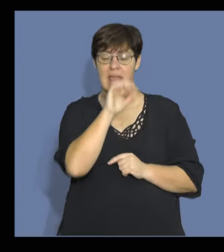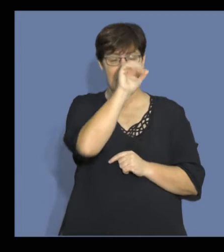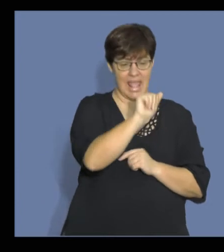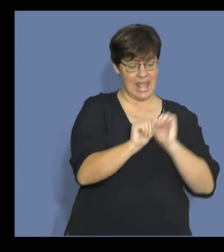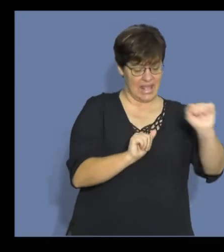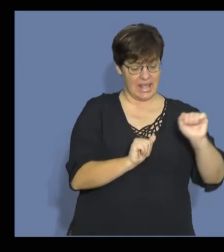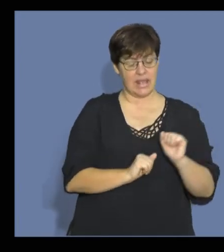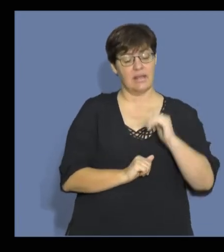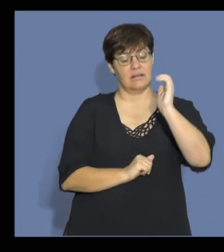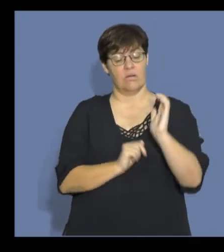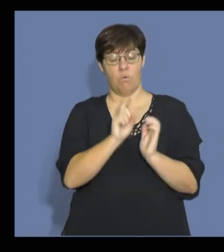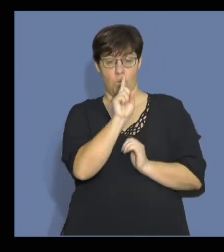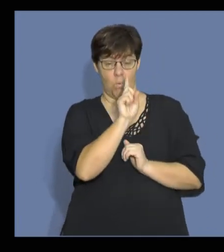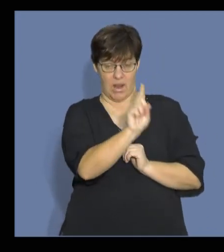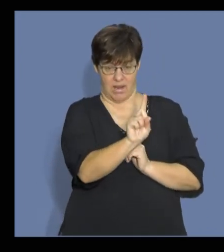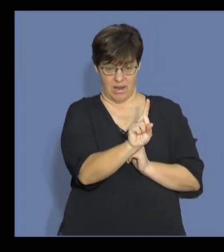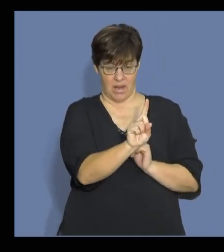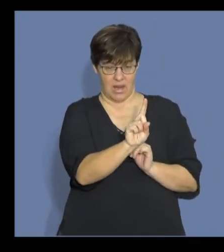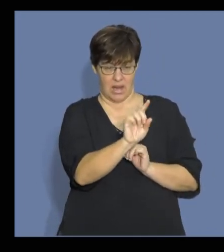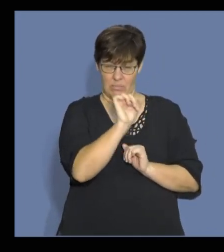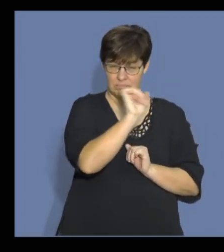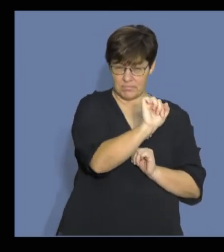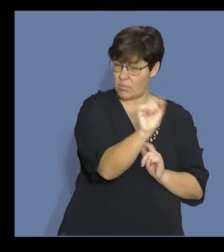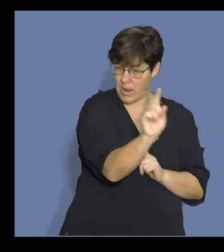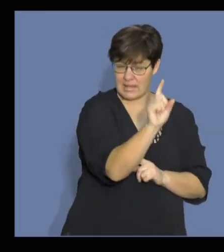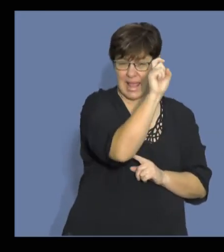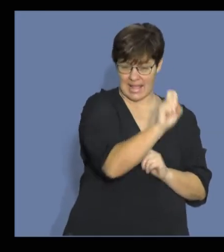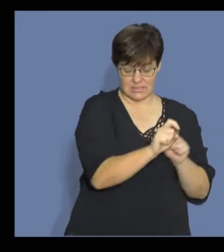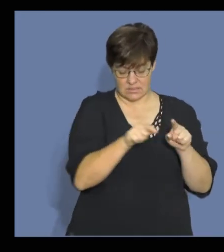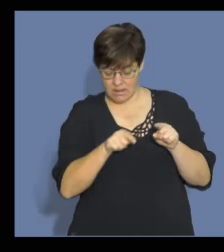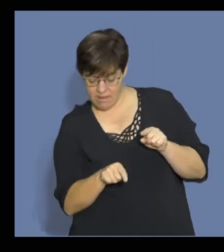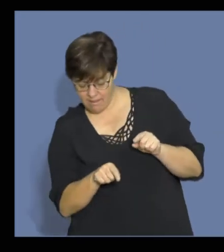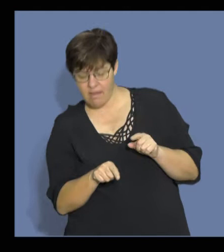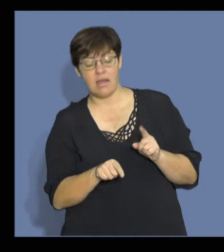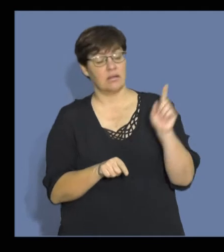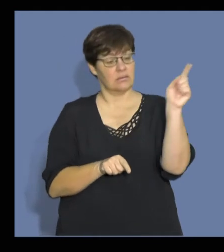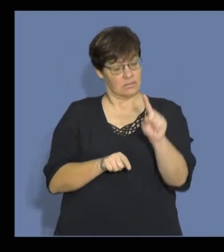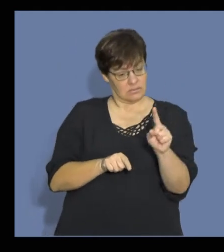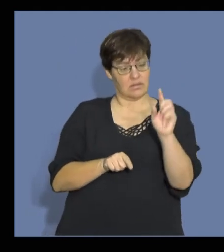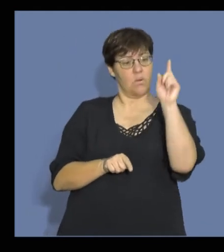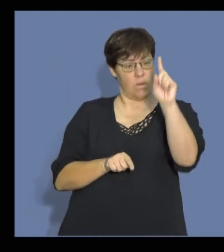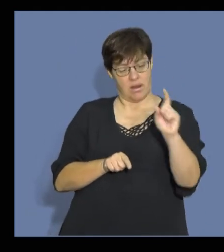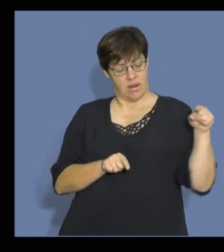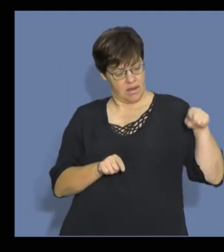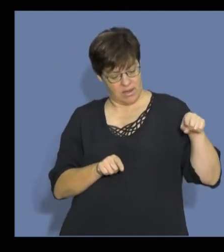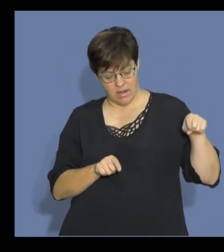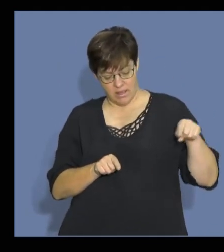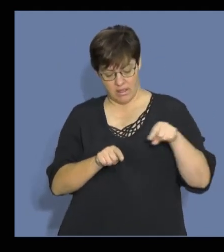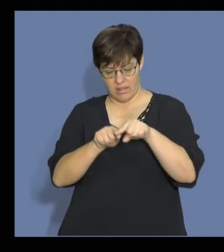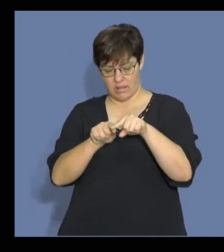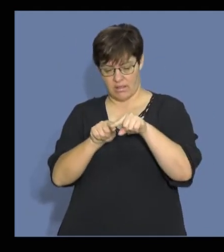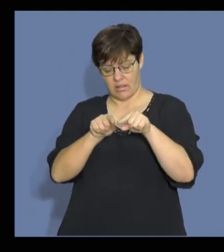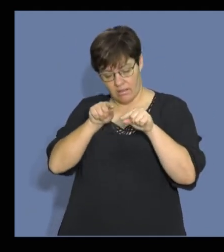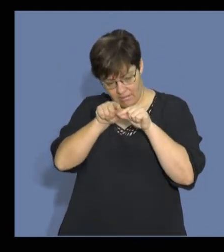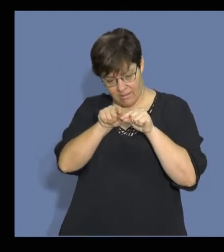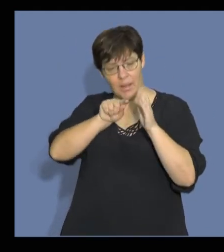value is 1, and so if I find x, or 1 on the x-axis, and 1 on the y-axis, where do